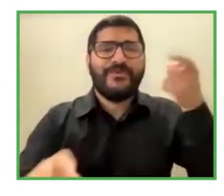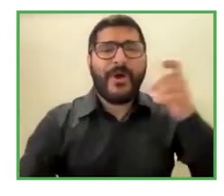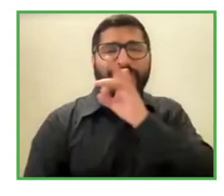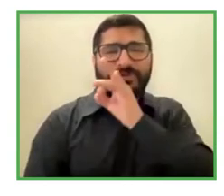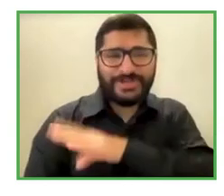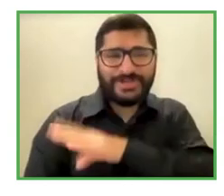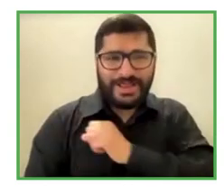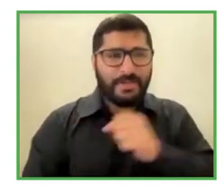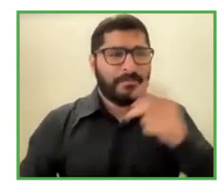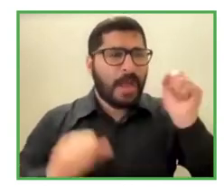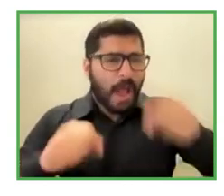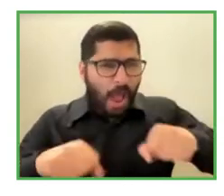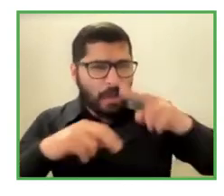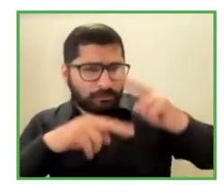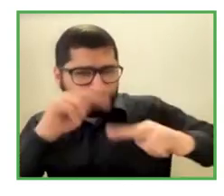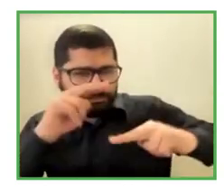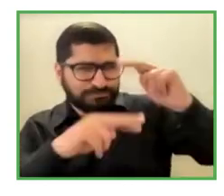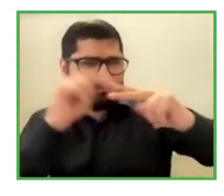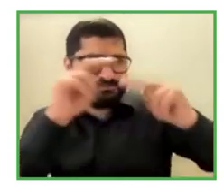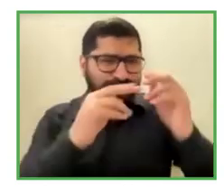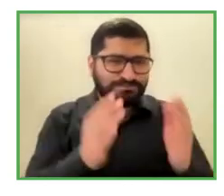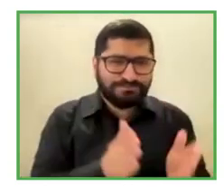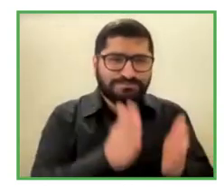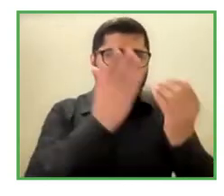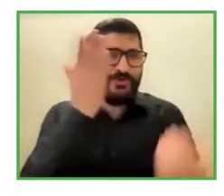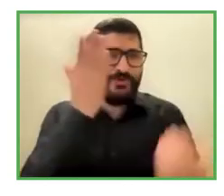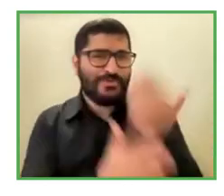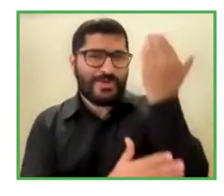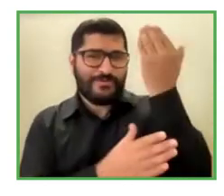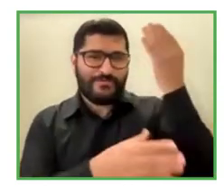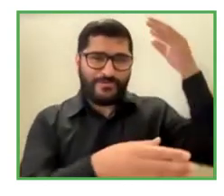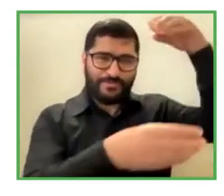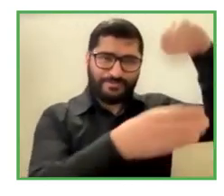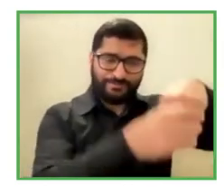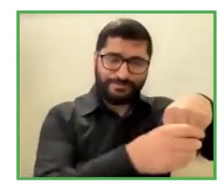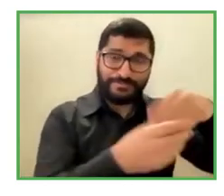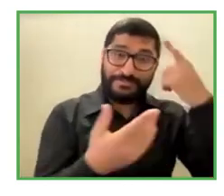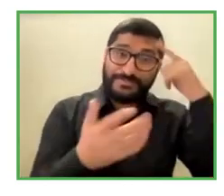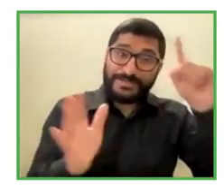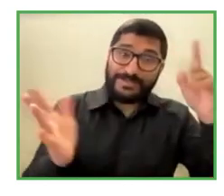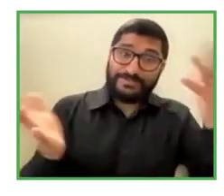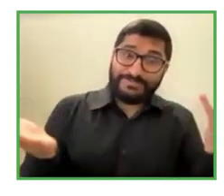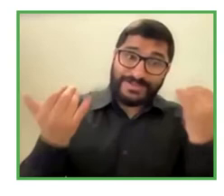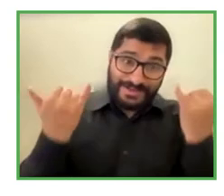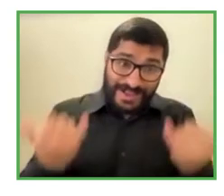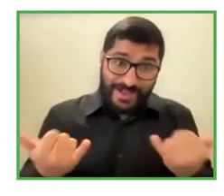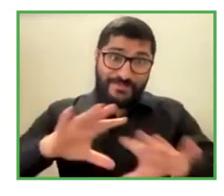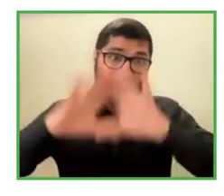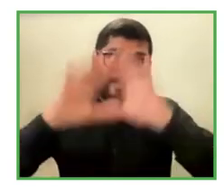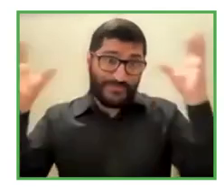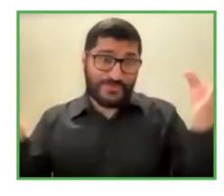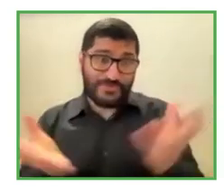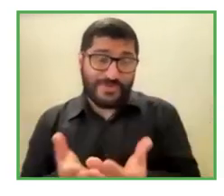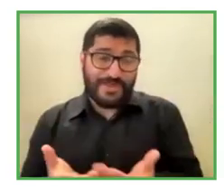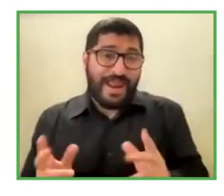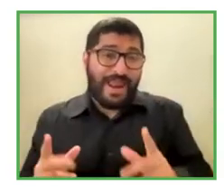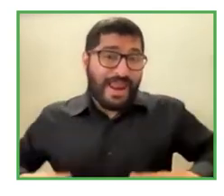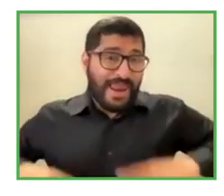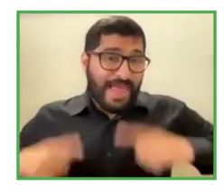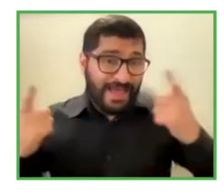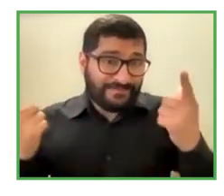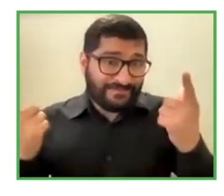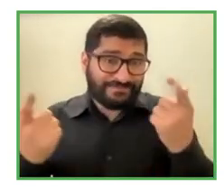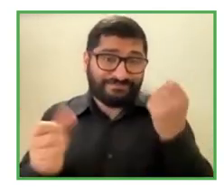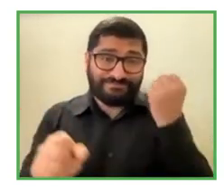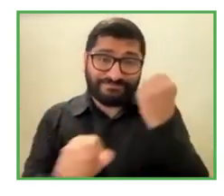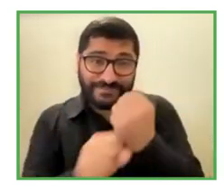But in the world that we live in, we work in time zones. And so that has been a real challenge. Sometimes these